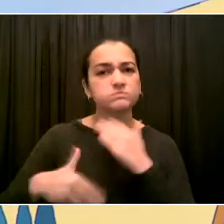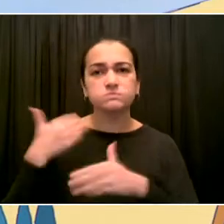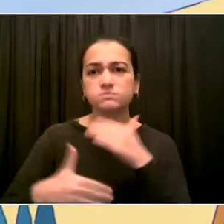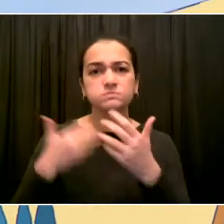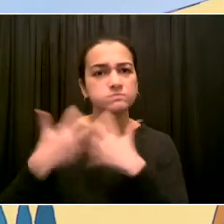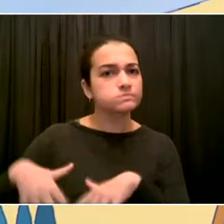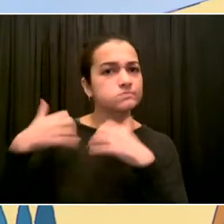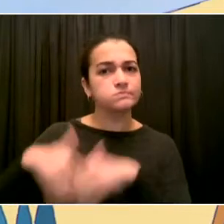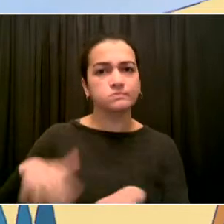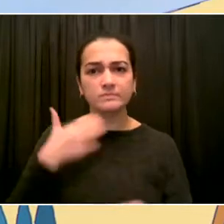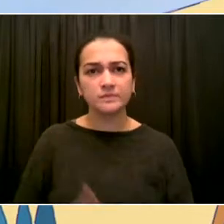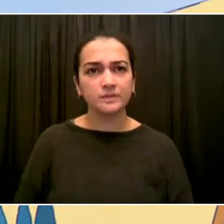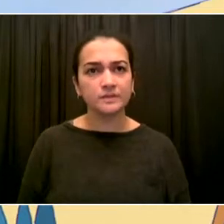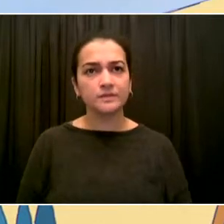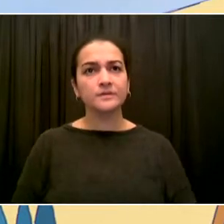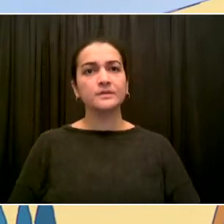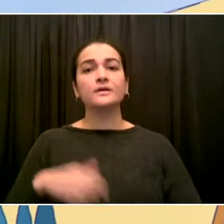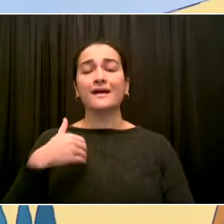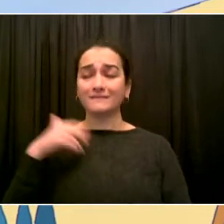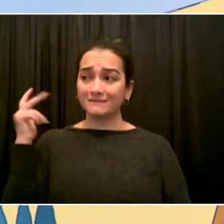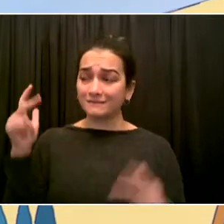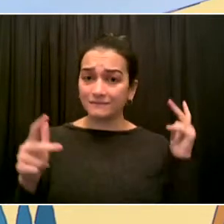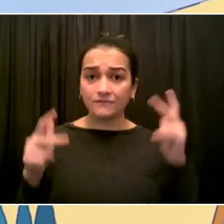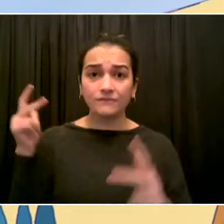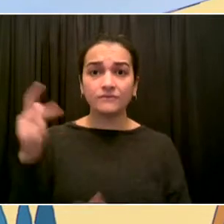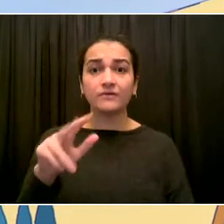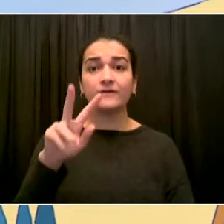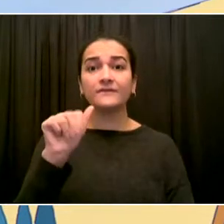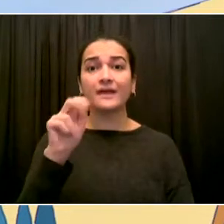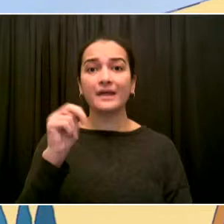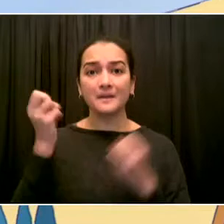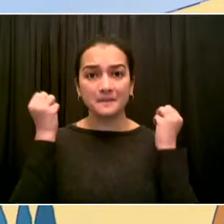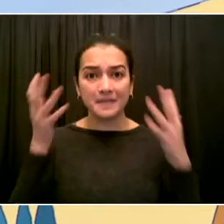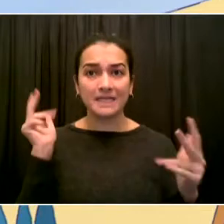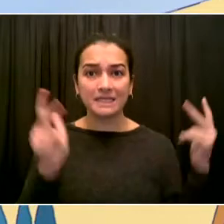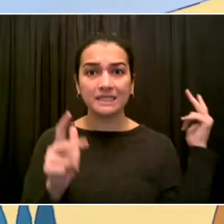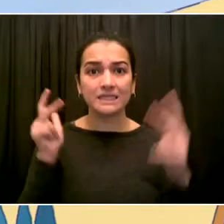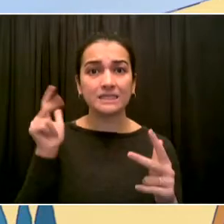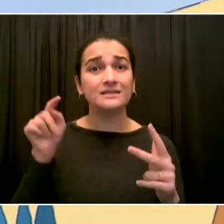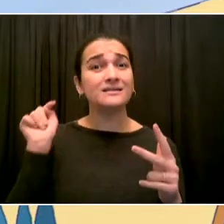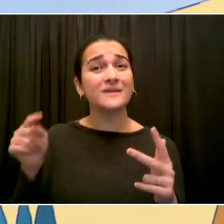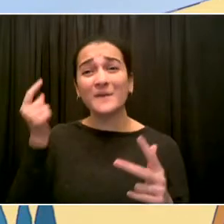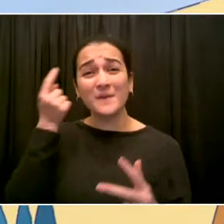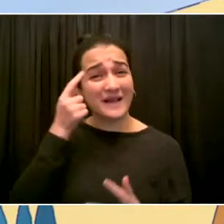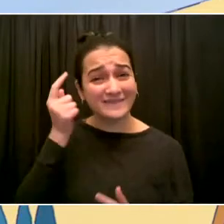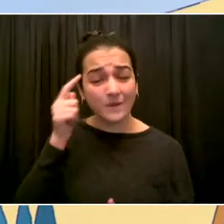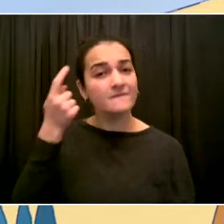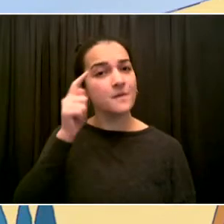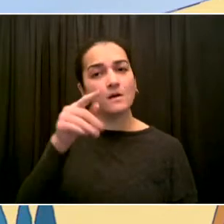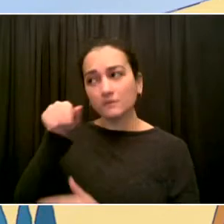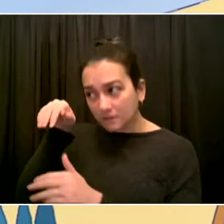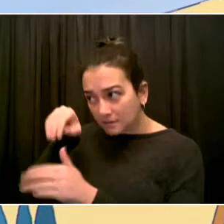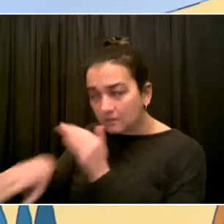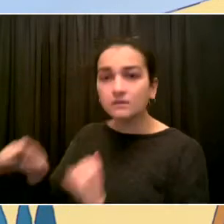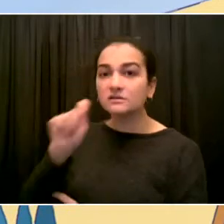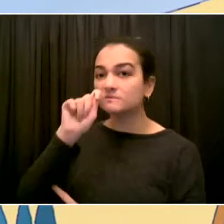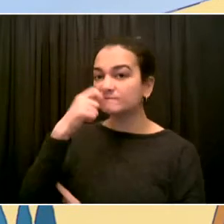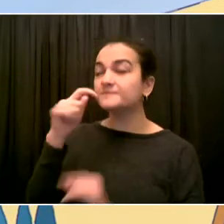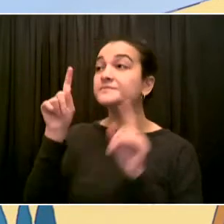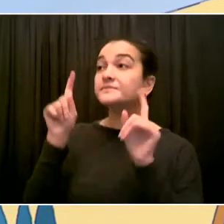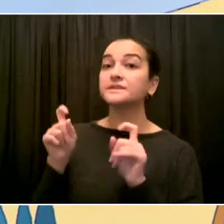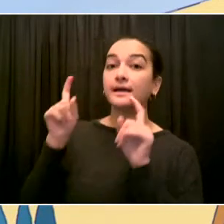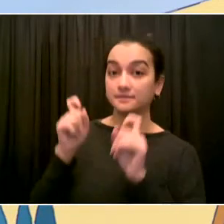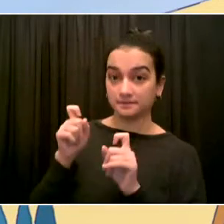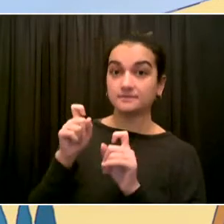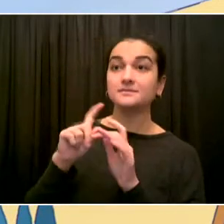that outreach effort on the communities that were hardest hit by COVID. We're going to go farther and farther now. Right now, our mobile